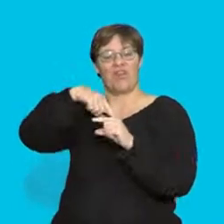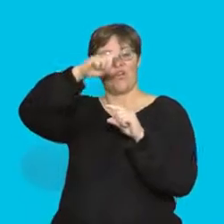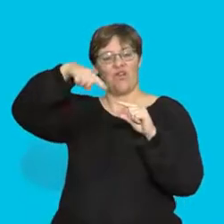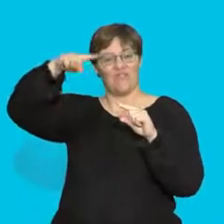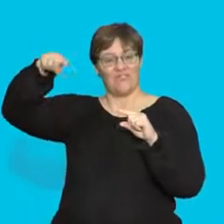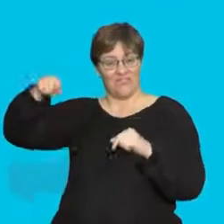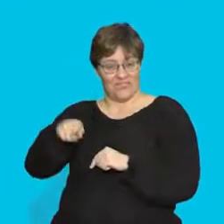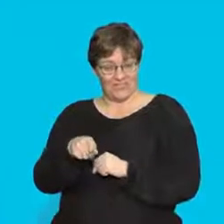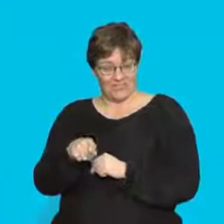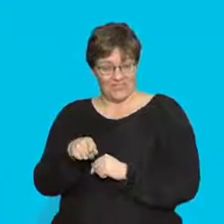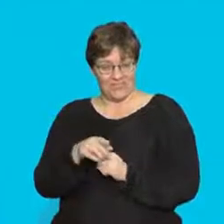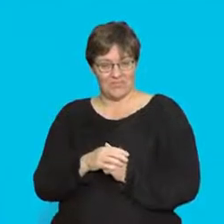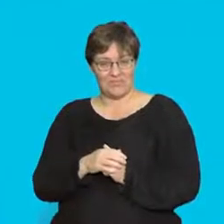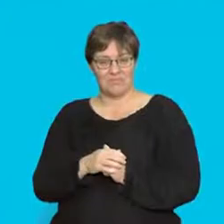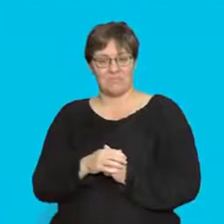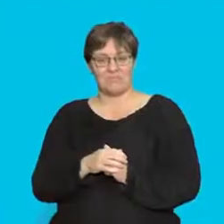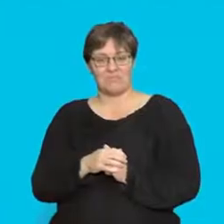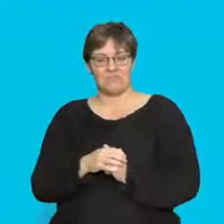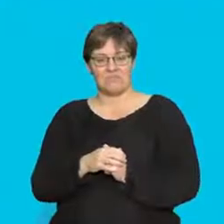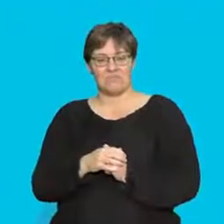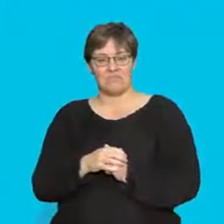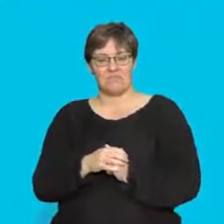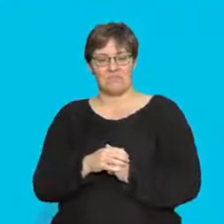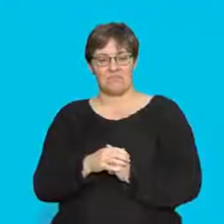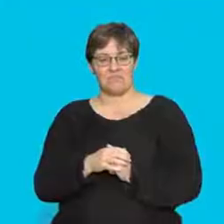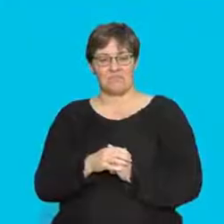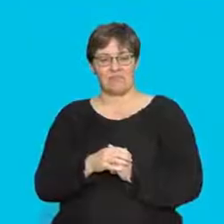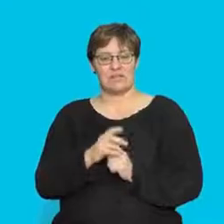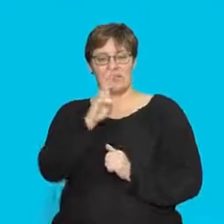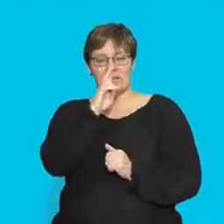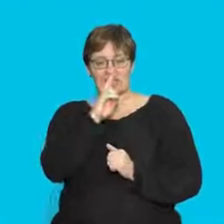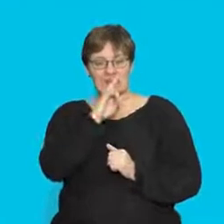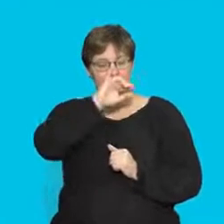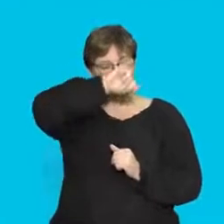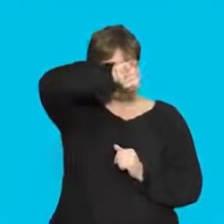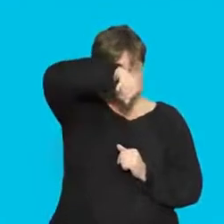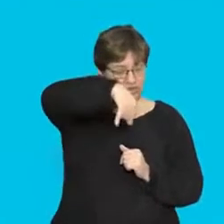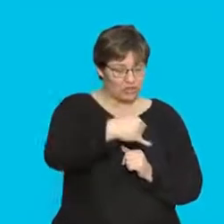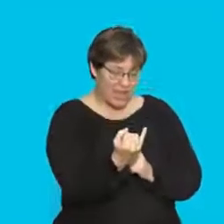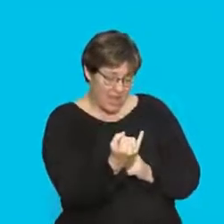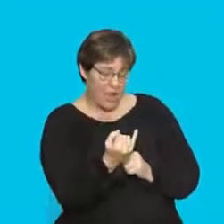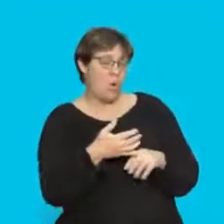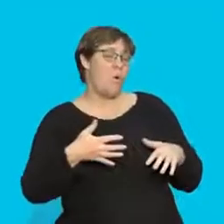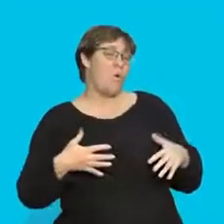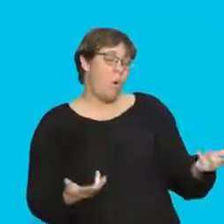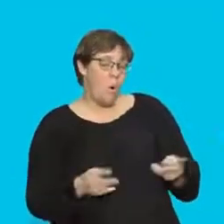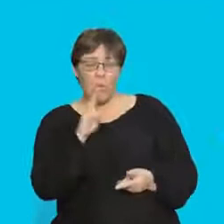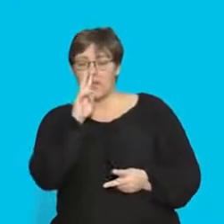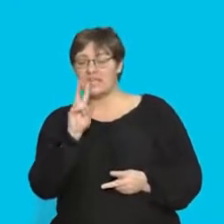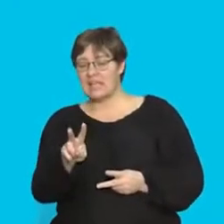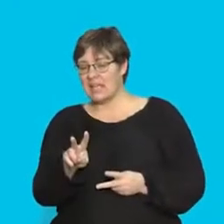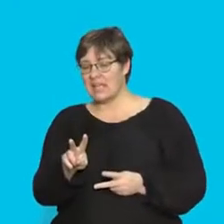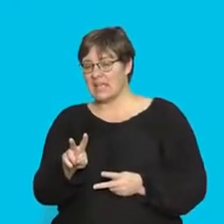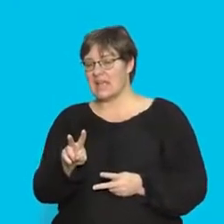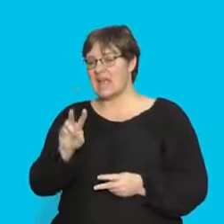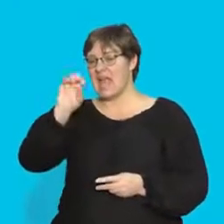we're seeing, are we seeing the J-shaped exponential, or are we seeing